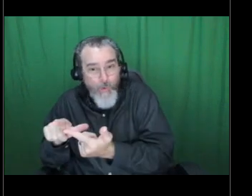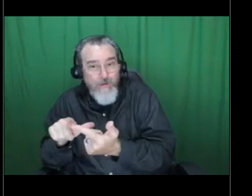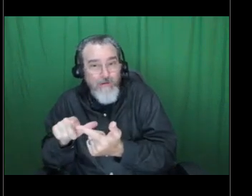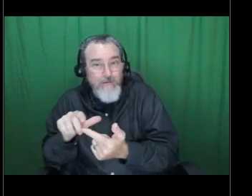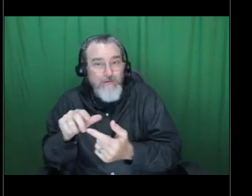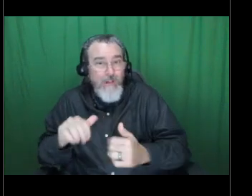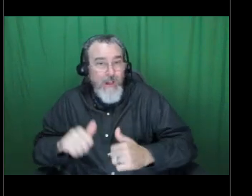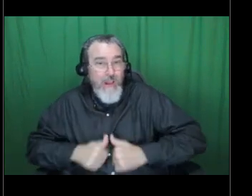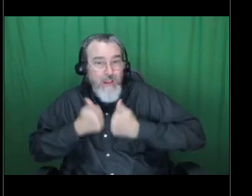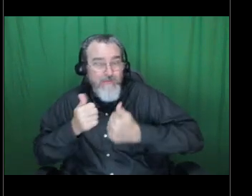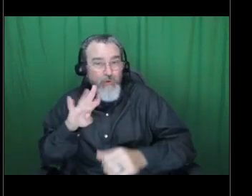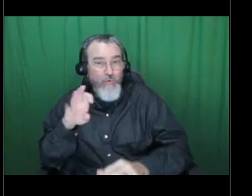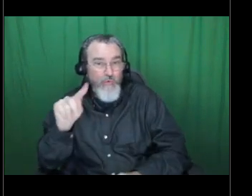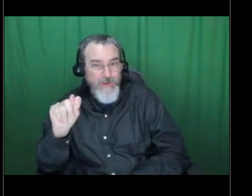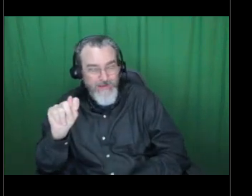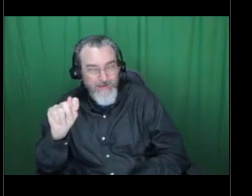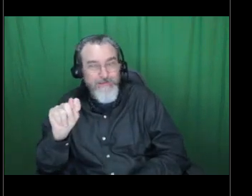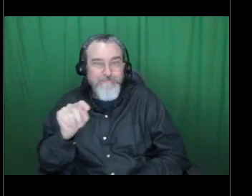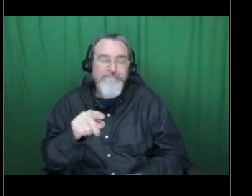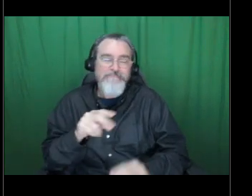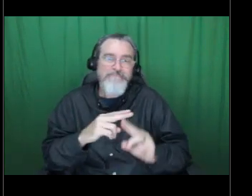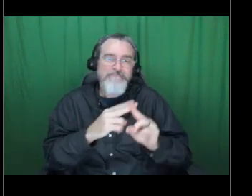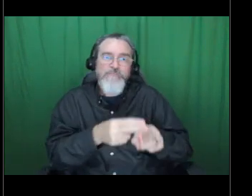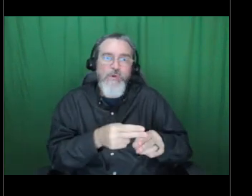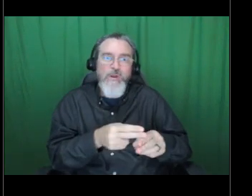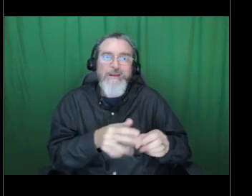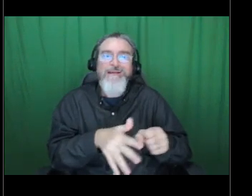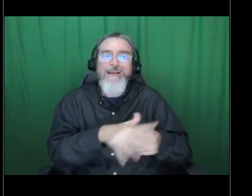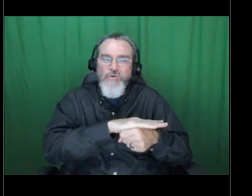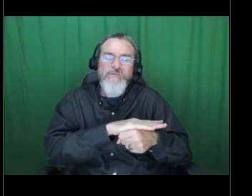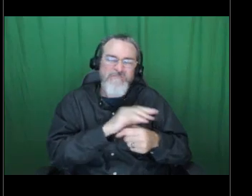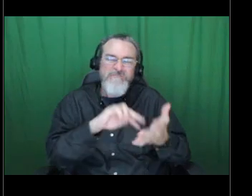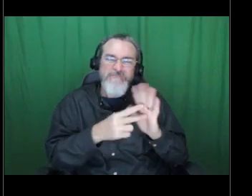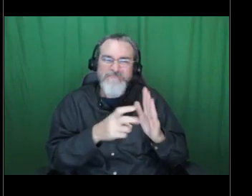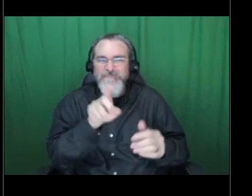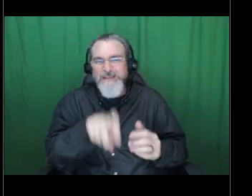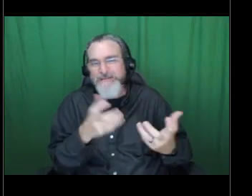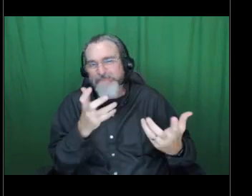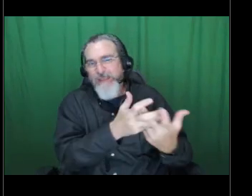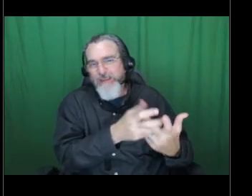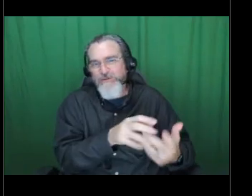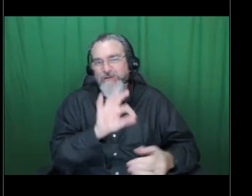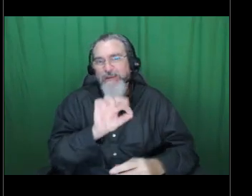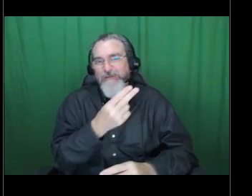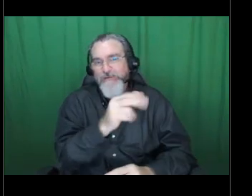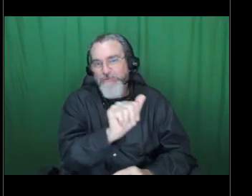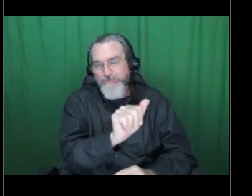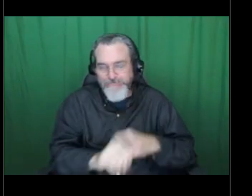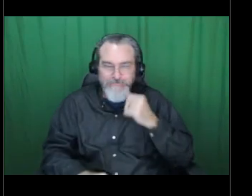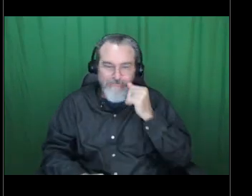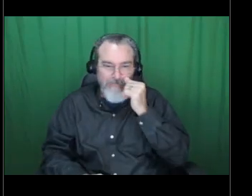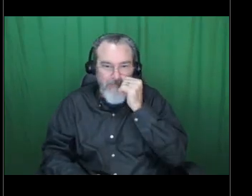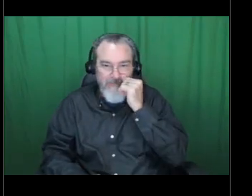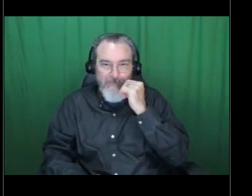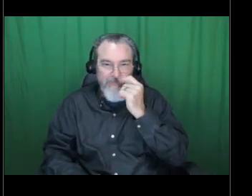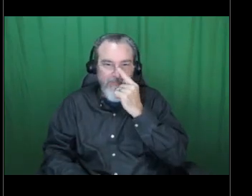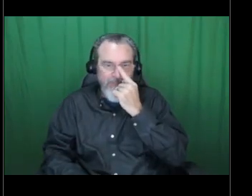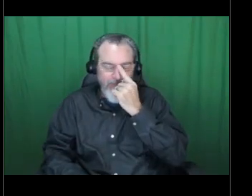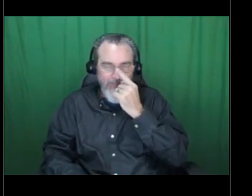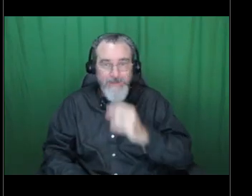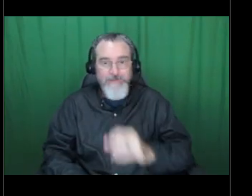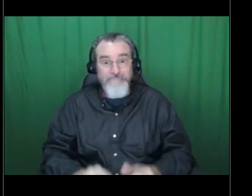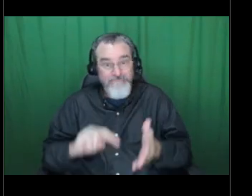each entrance are covered dwelling units and must meet the guidelines requirements. This means